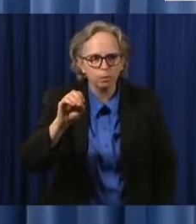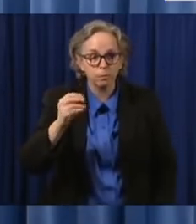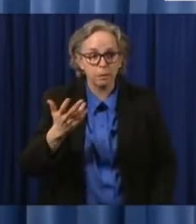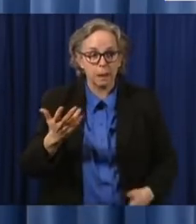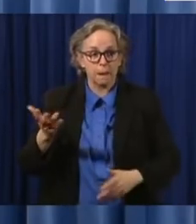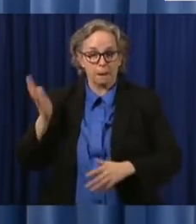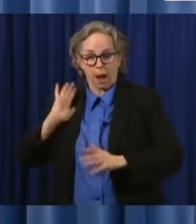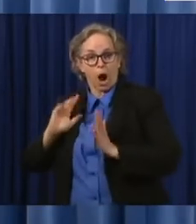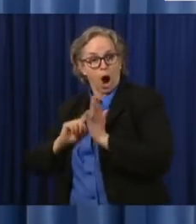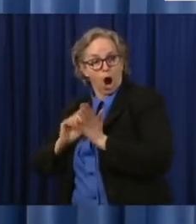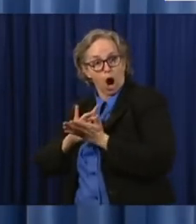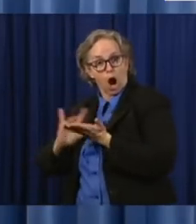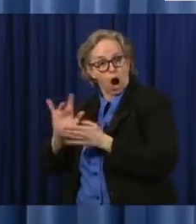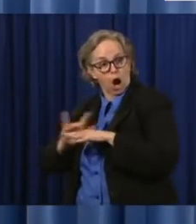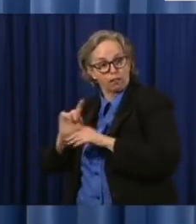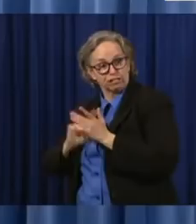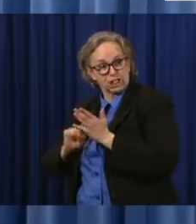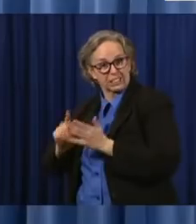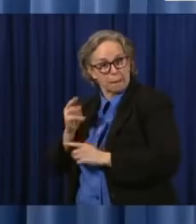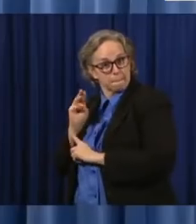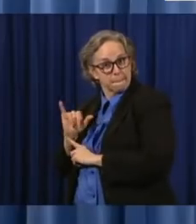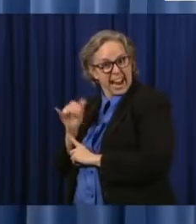of May 19th,